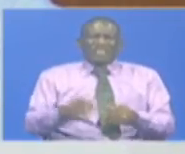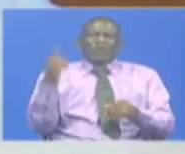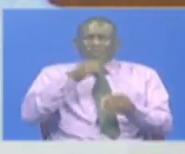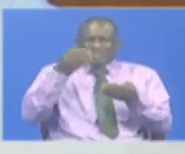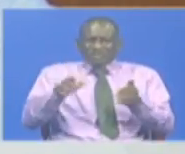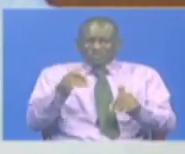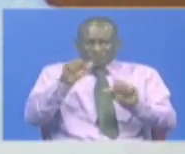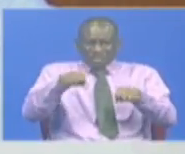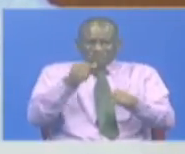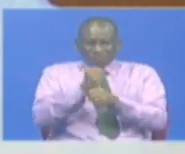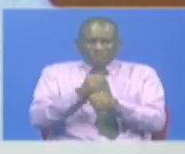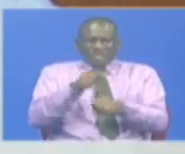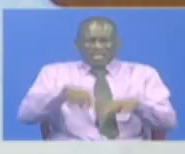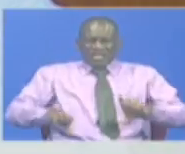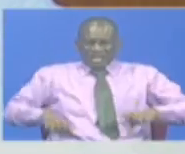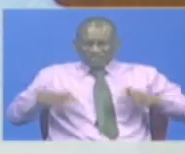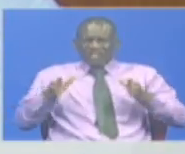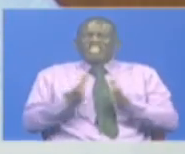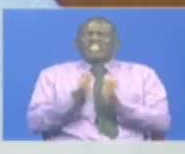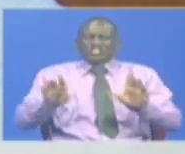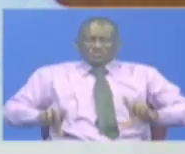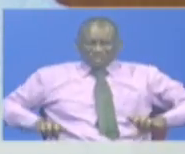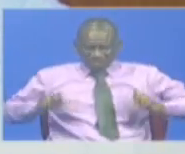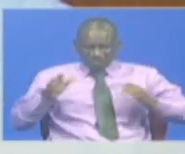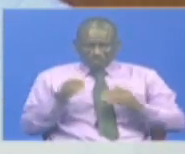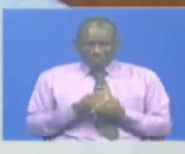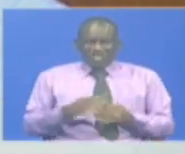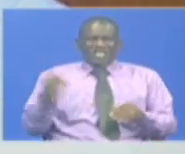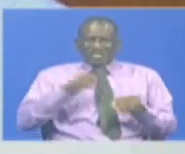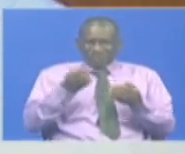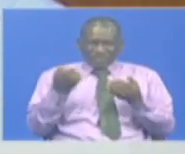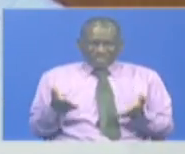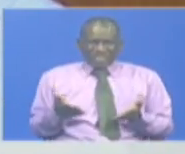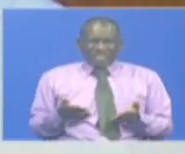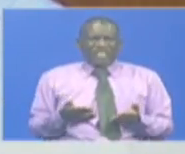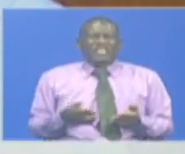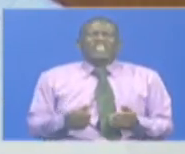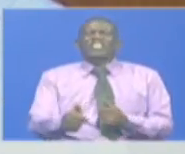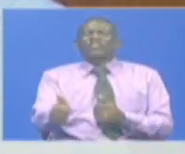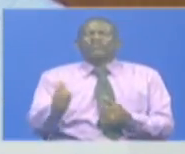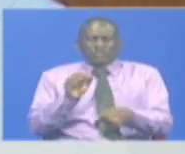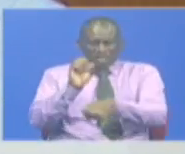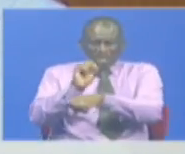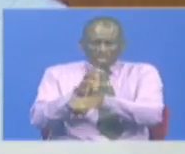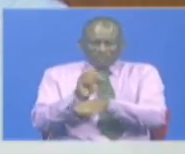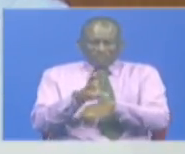in life, in the general life, ukata ushauri.